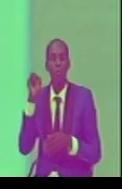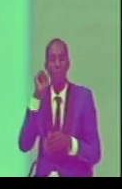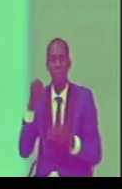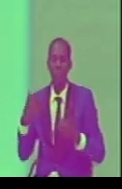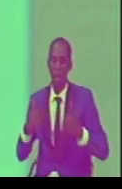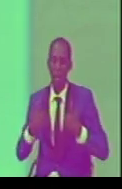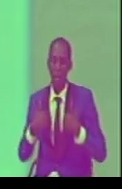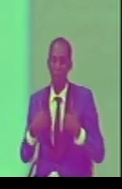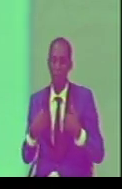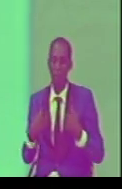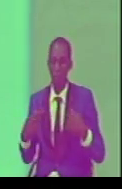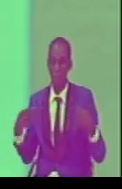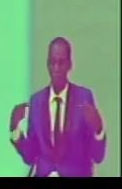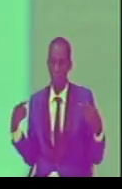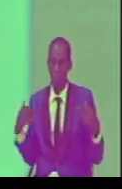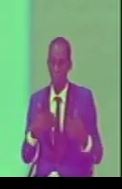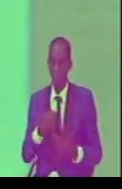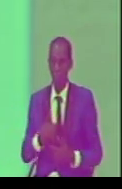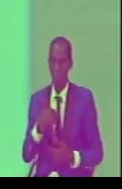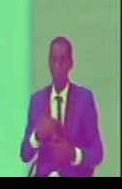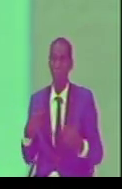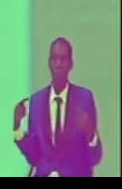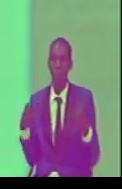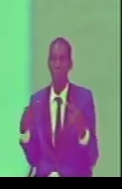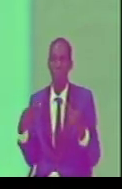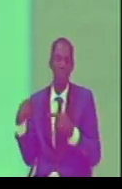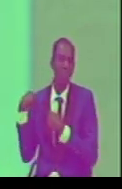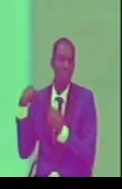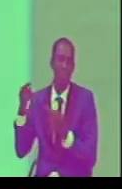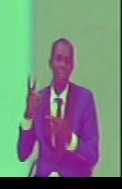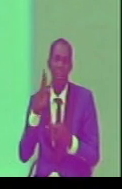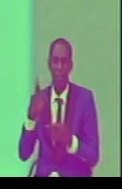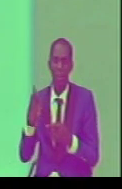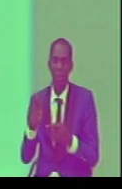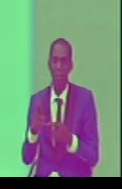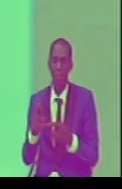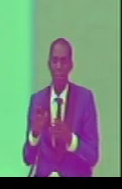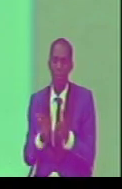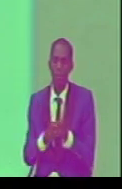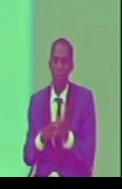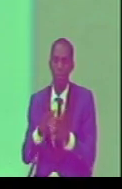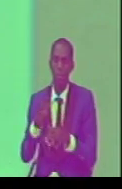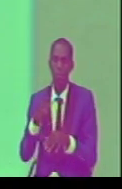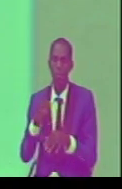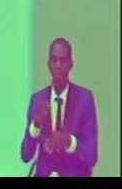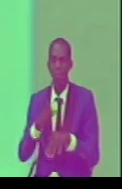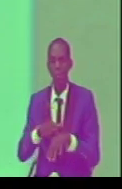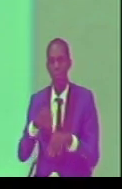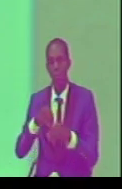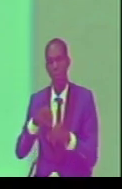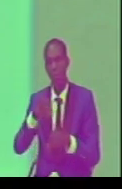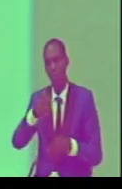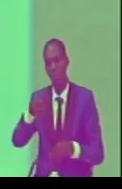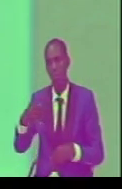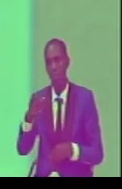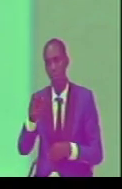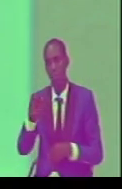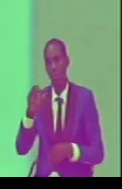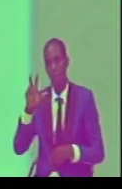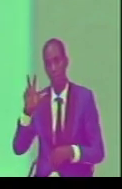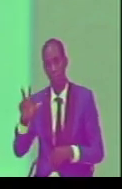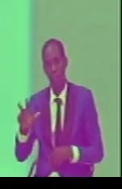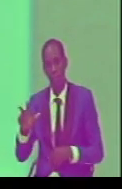Port Harcourt region. I've been having chest pain since when I was in GS3. And this pain is so severe